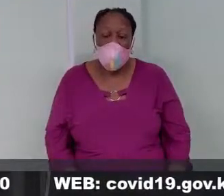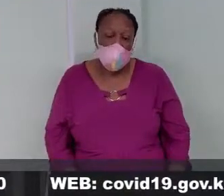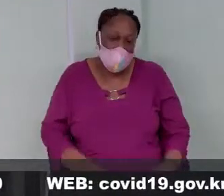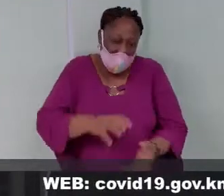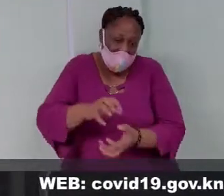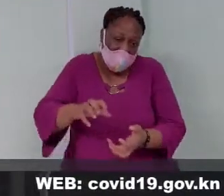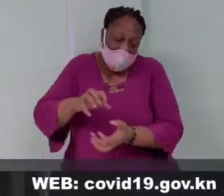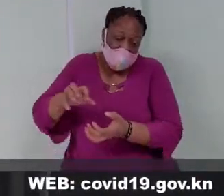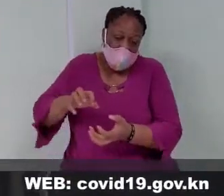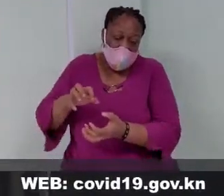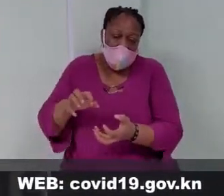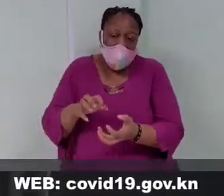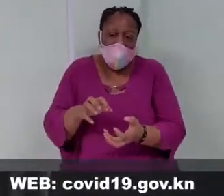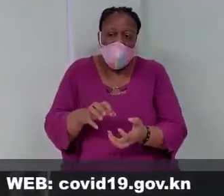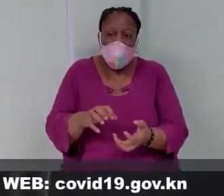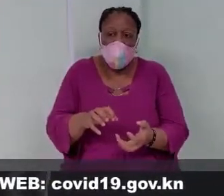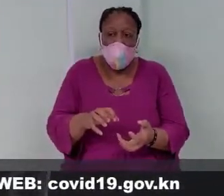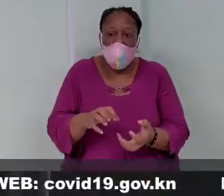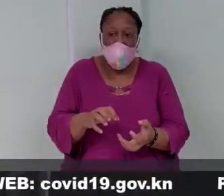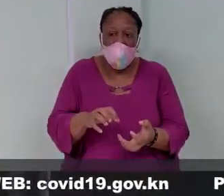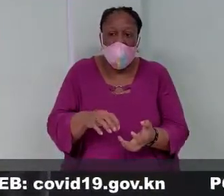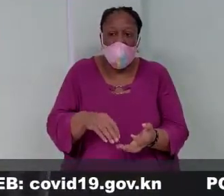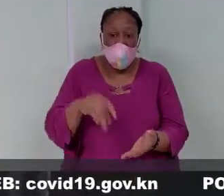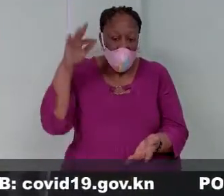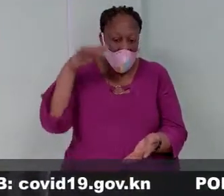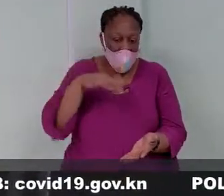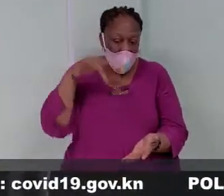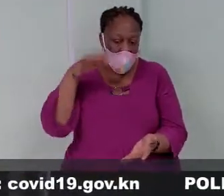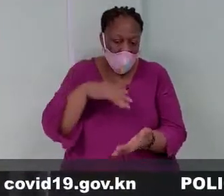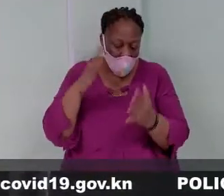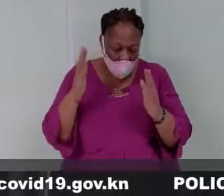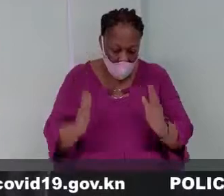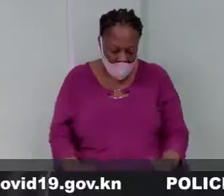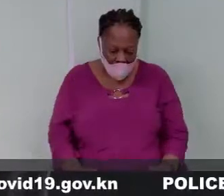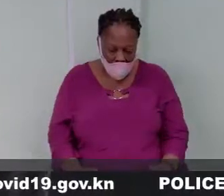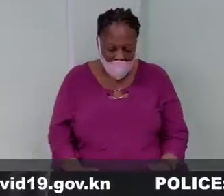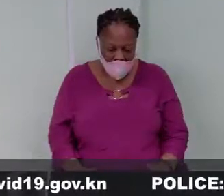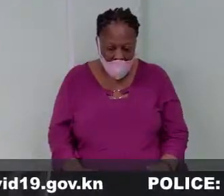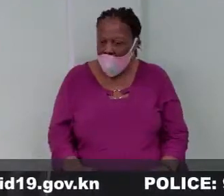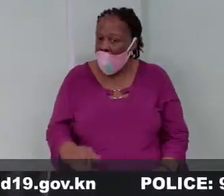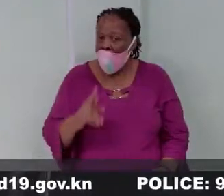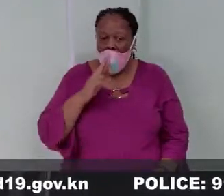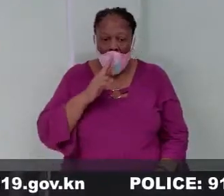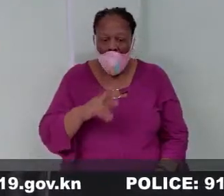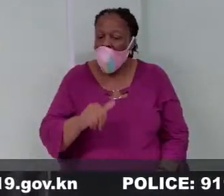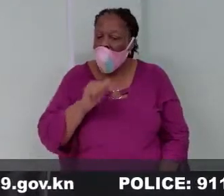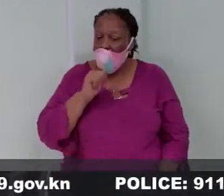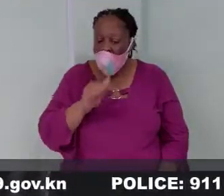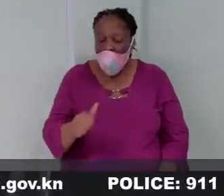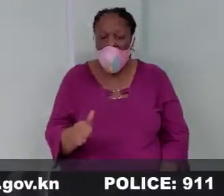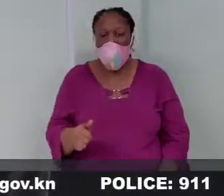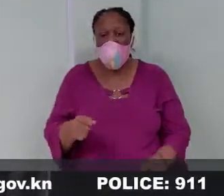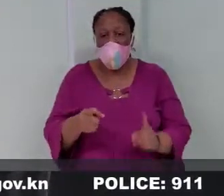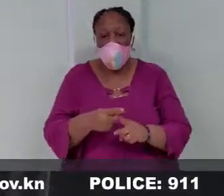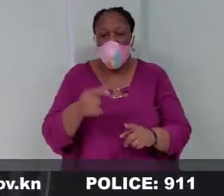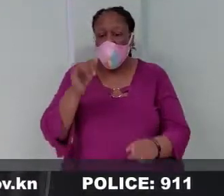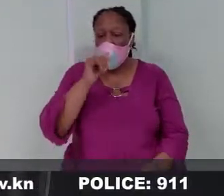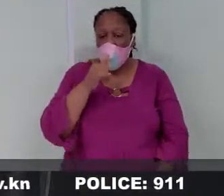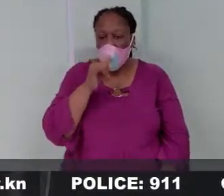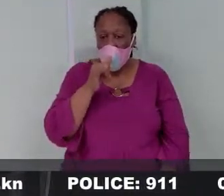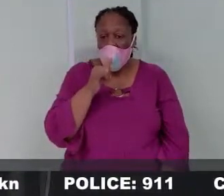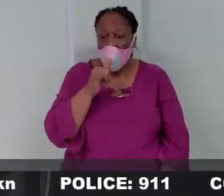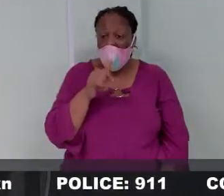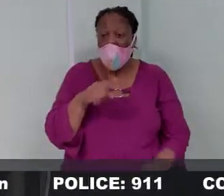that students who are quarantining, they are not supposed to have alcohol, but an adult